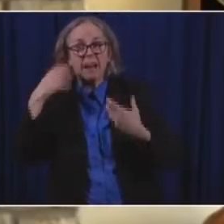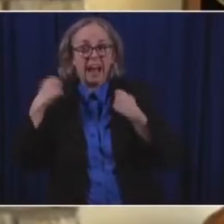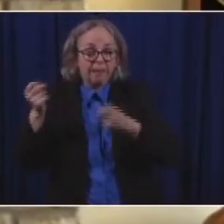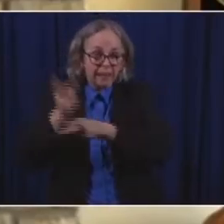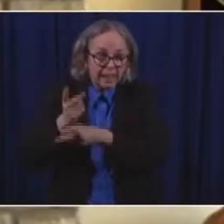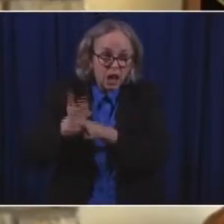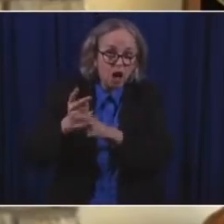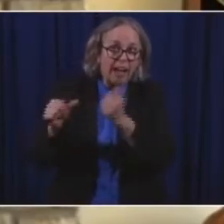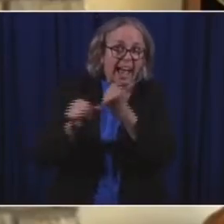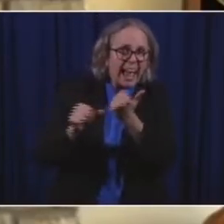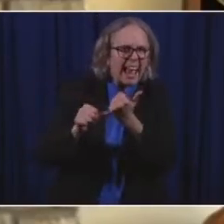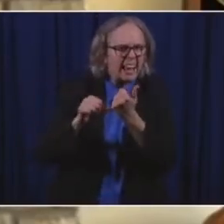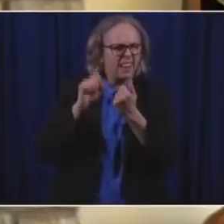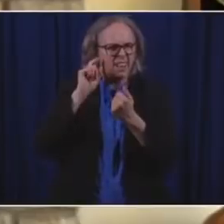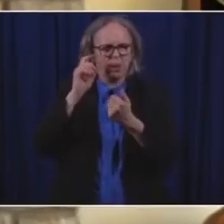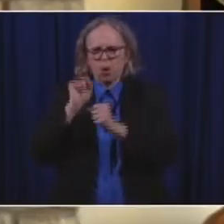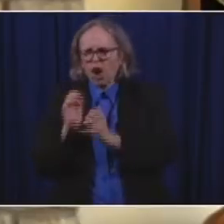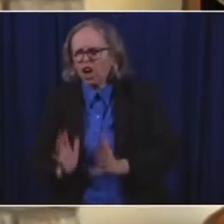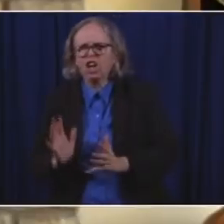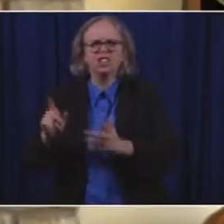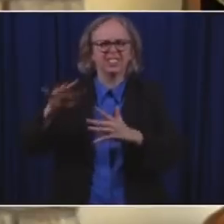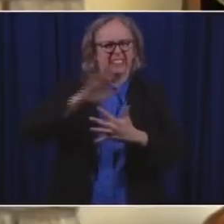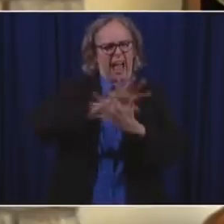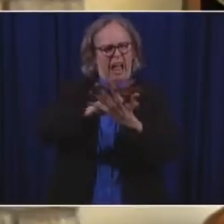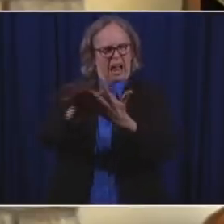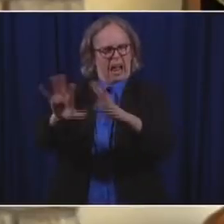for example.